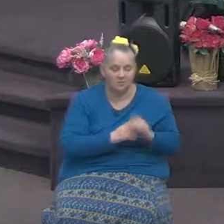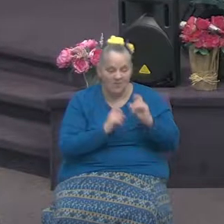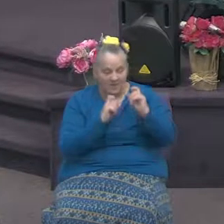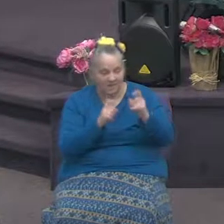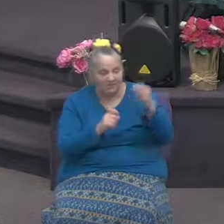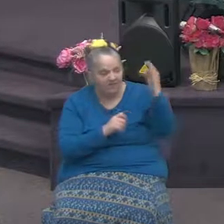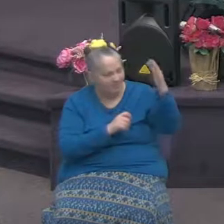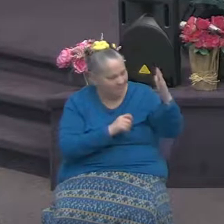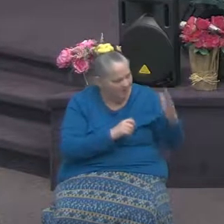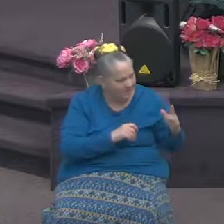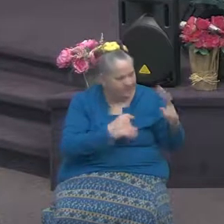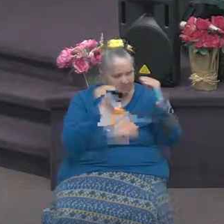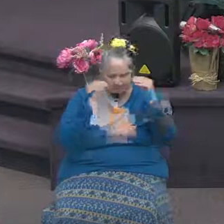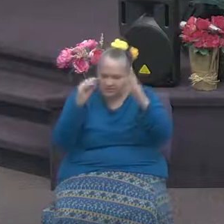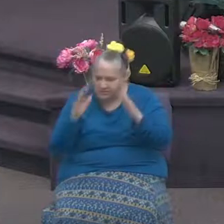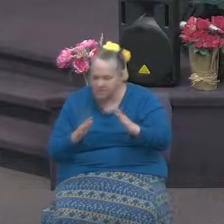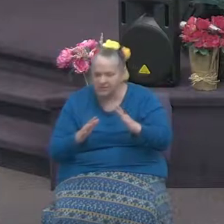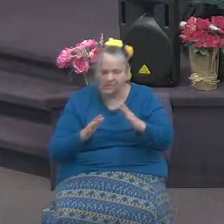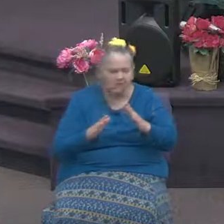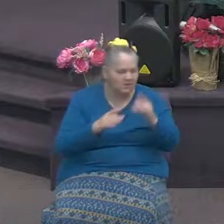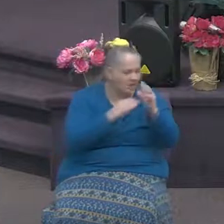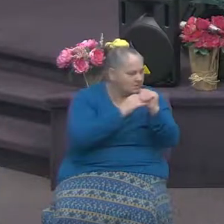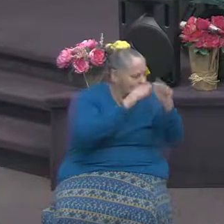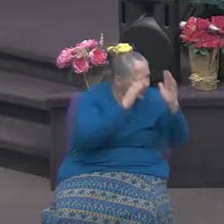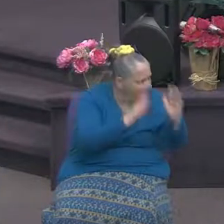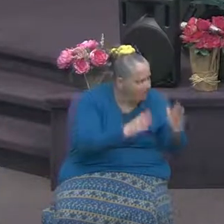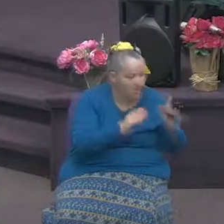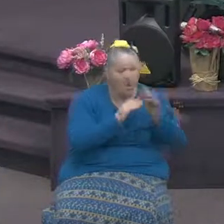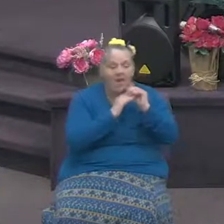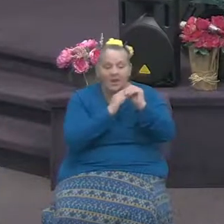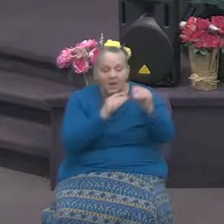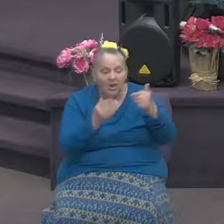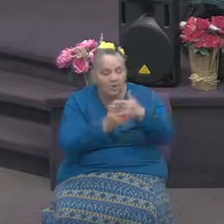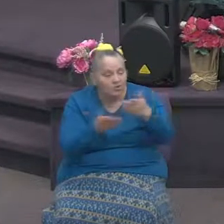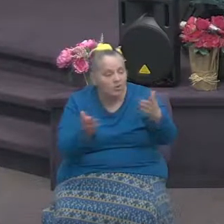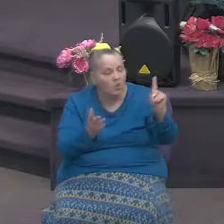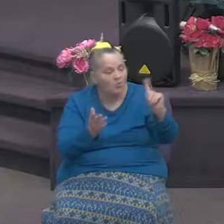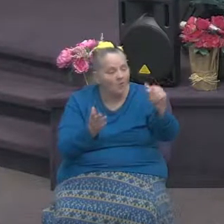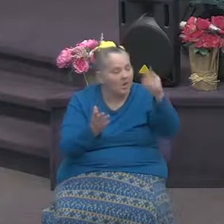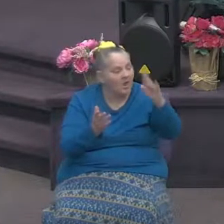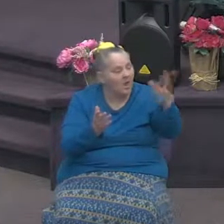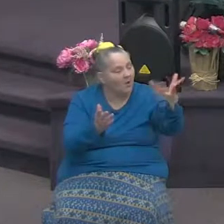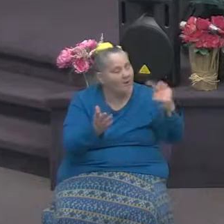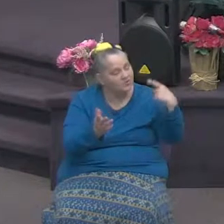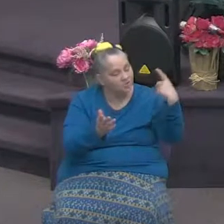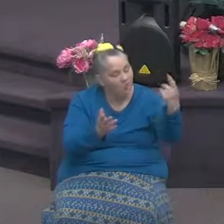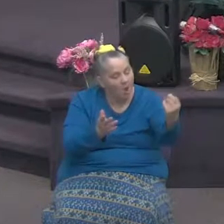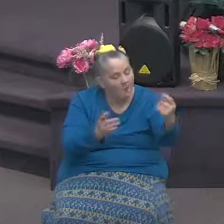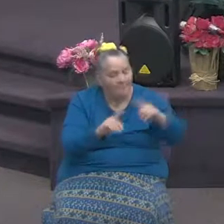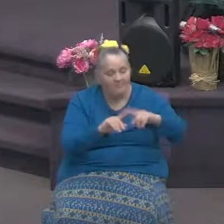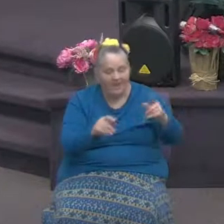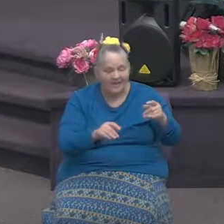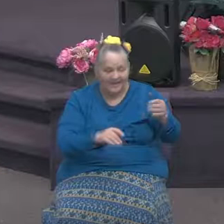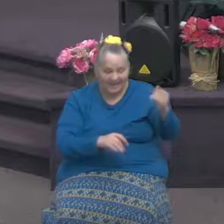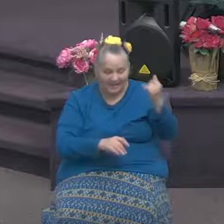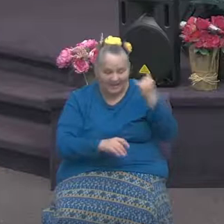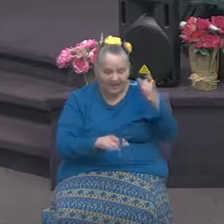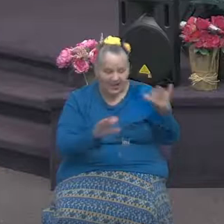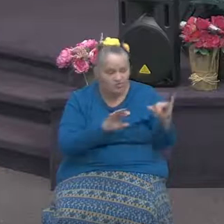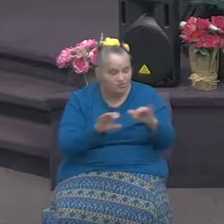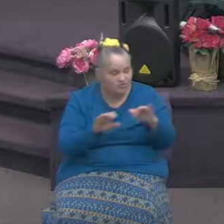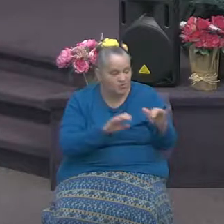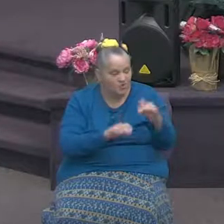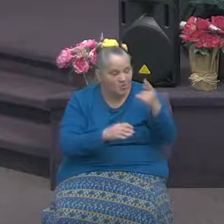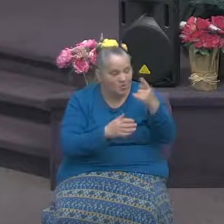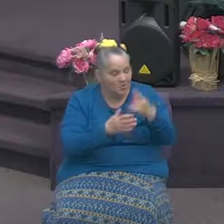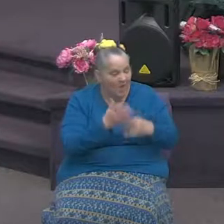given pastors and teachers and leaders to lead you where God wants you to go. But if you began to do